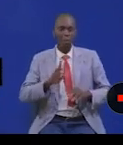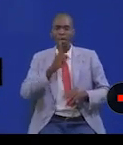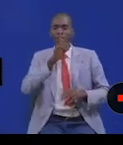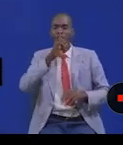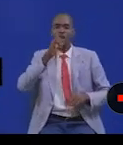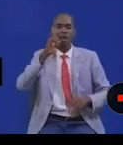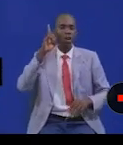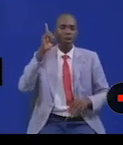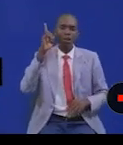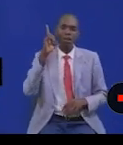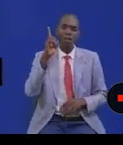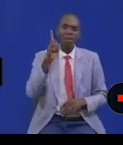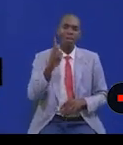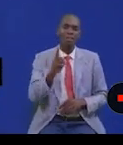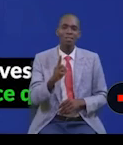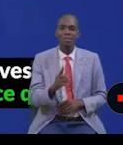calm